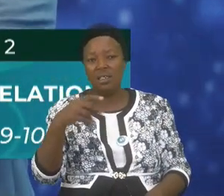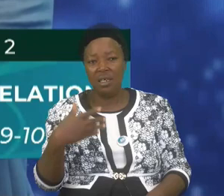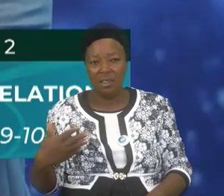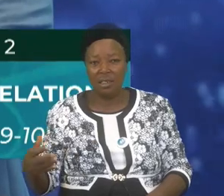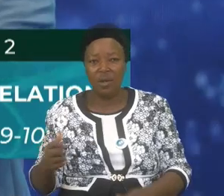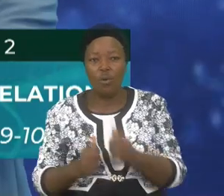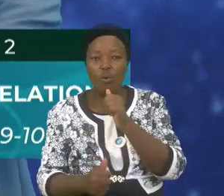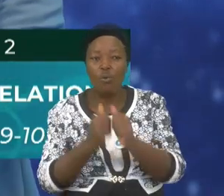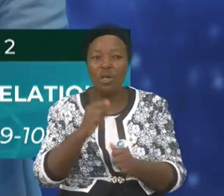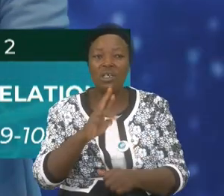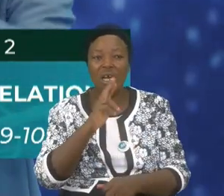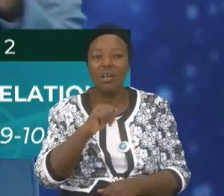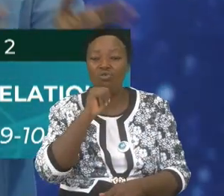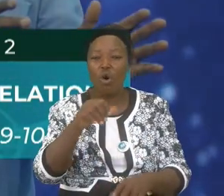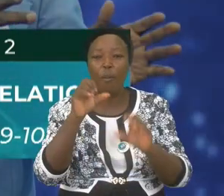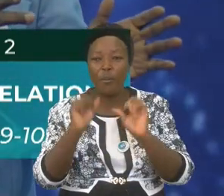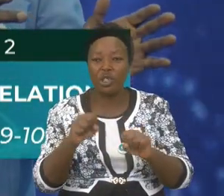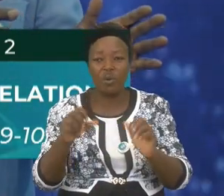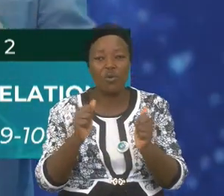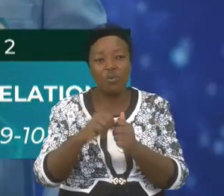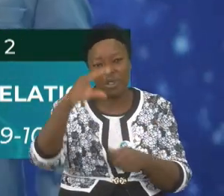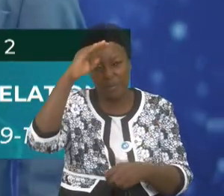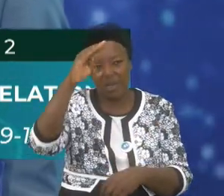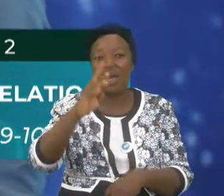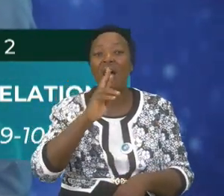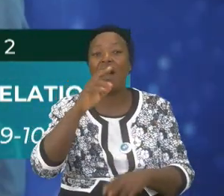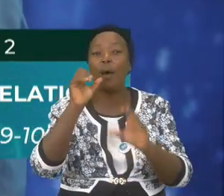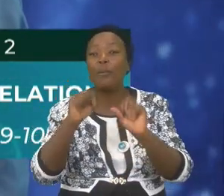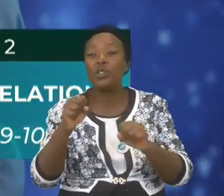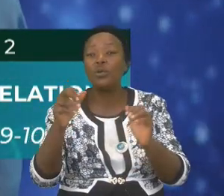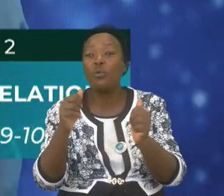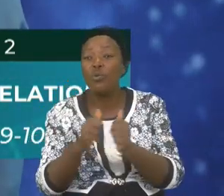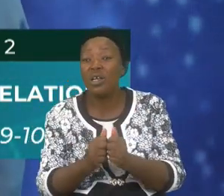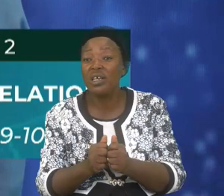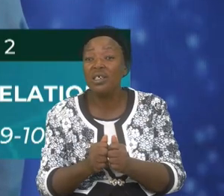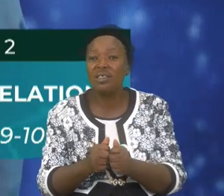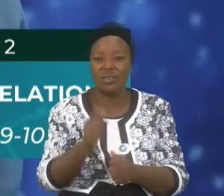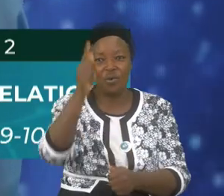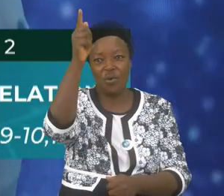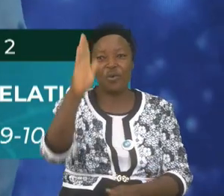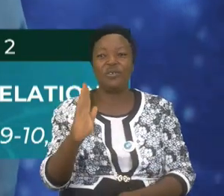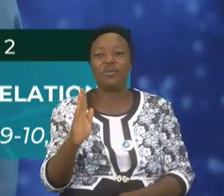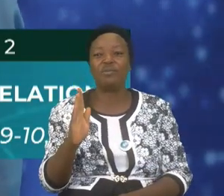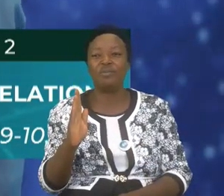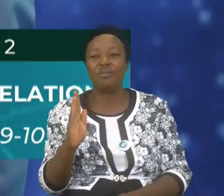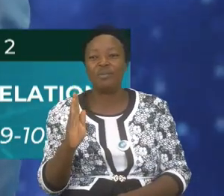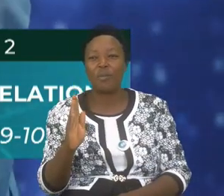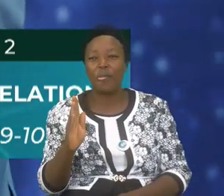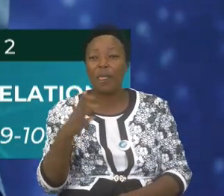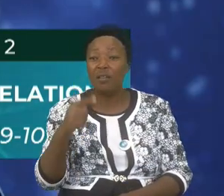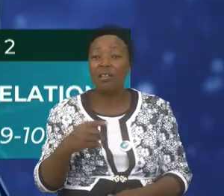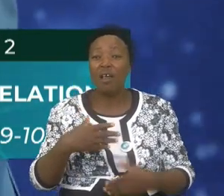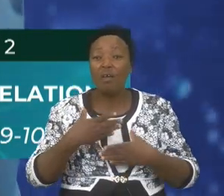are possible with God. The confession of those magicians, of those who say,